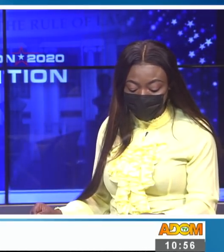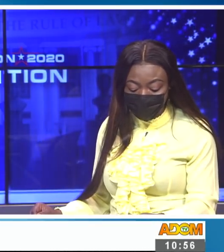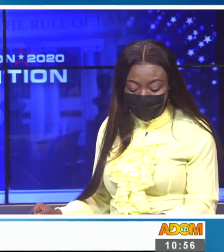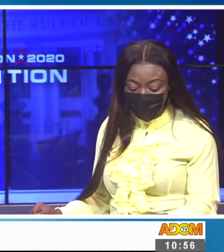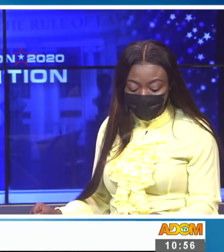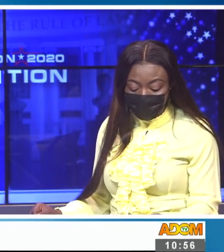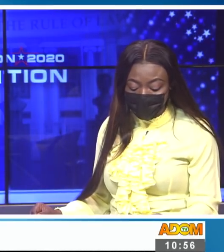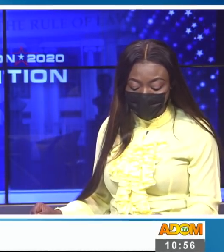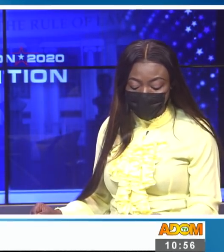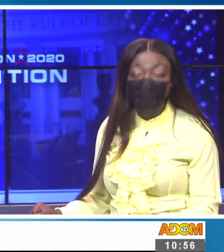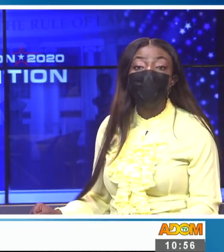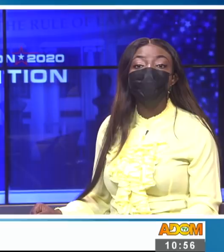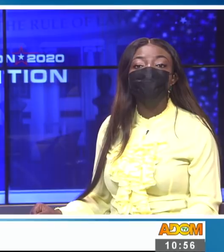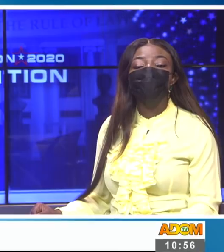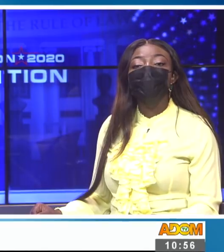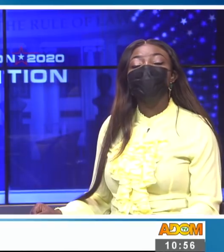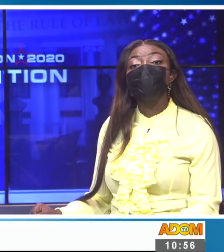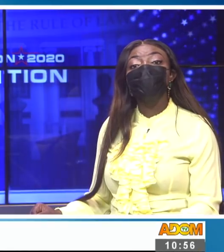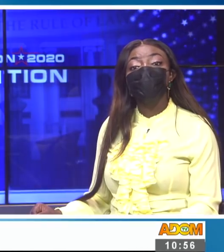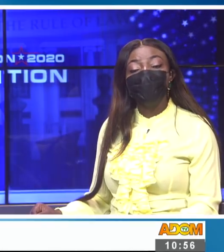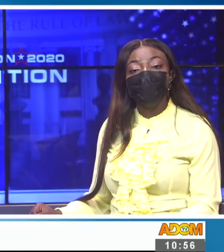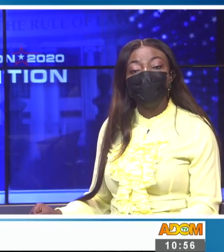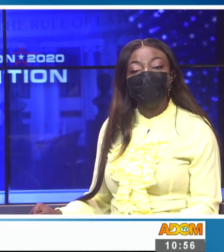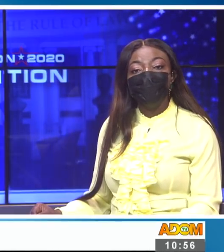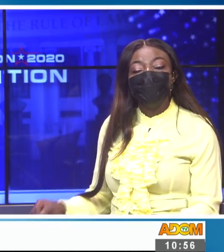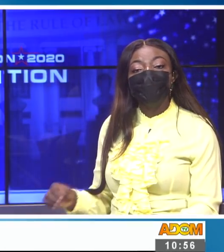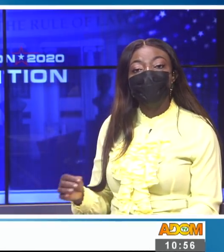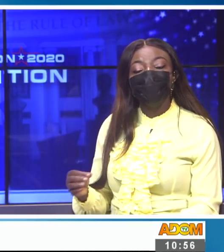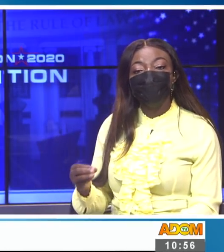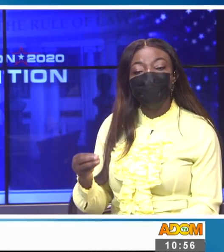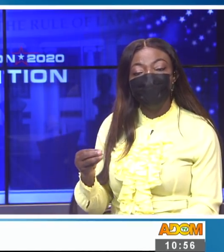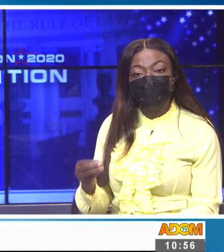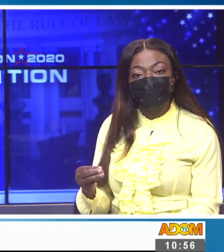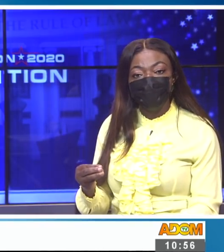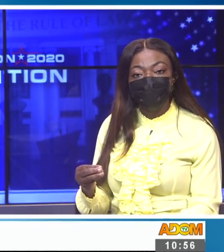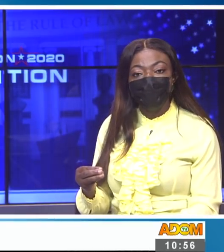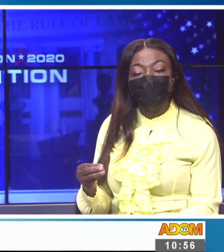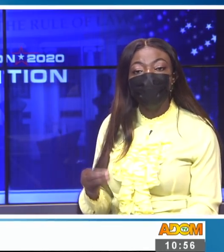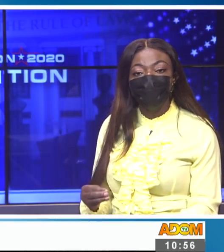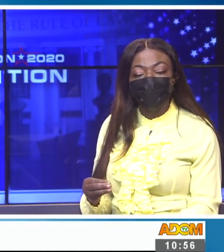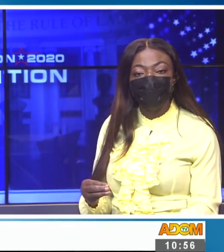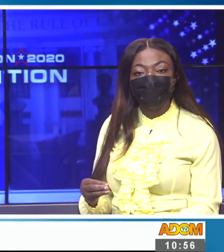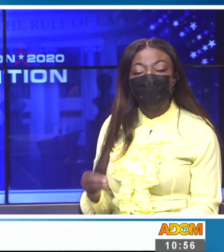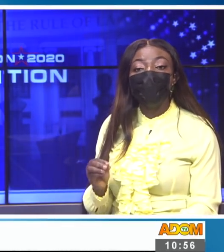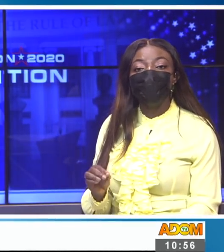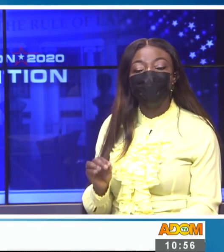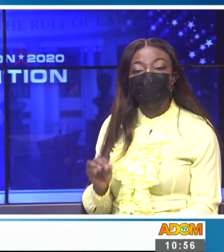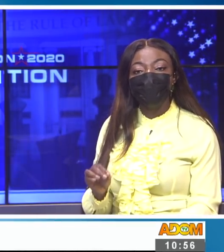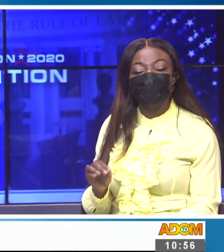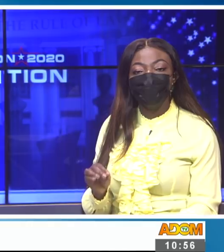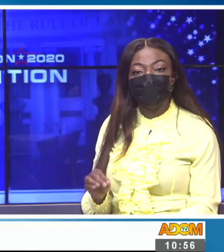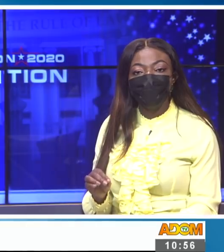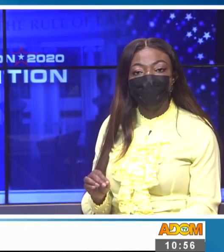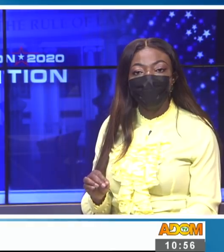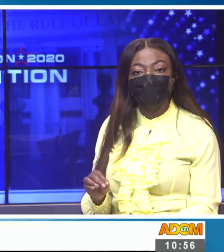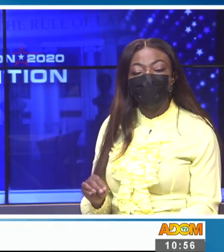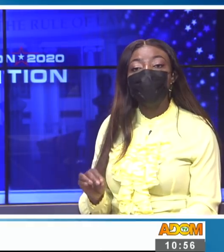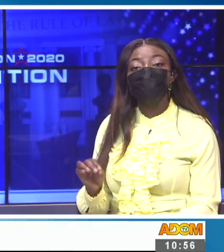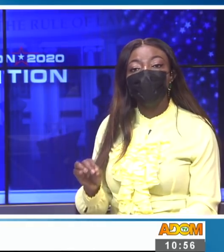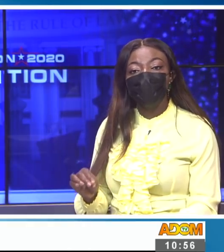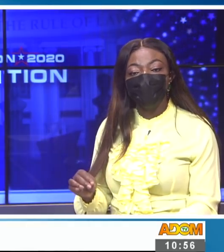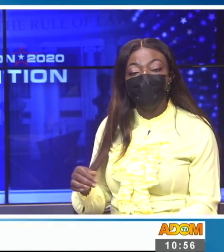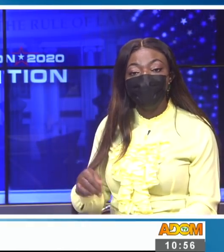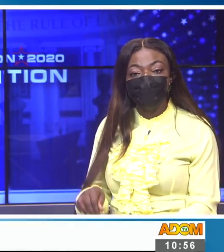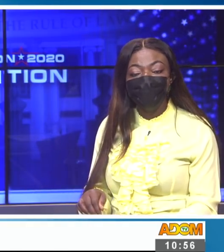wo mu de amano ye a wo hu ne se boni bi anim na ne wo se chese uhwe reviews ahoro ya lawyer chachuchi kata